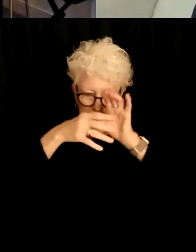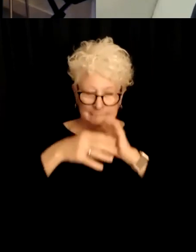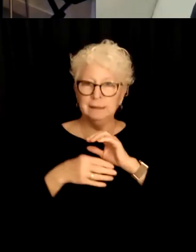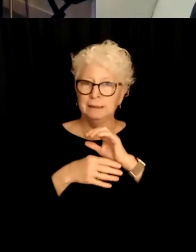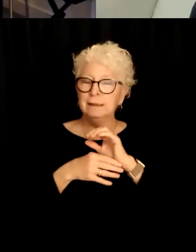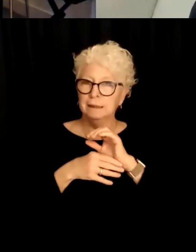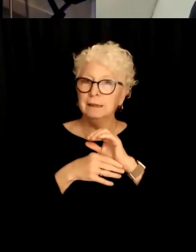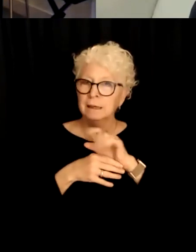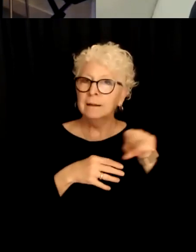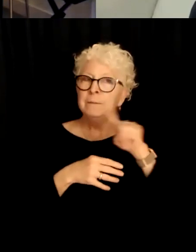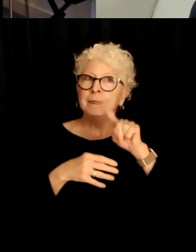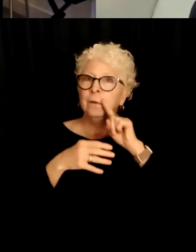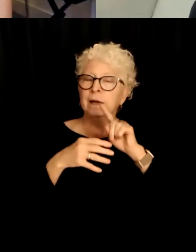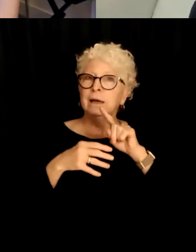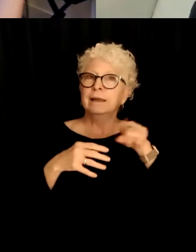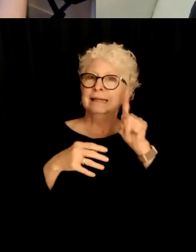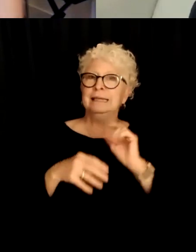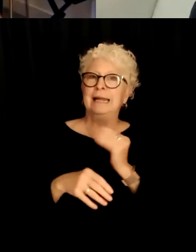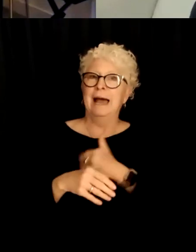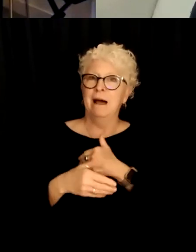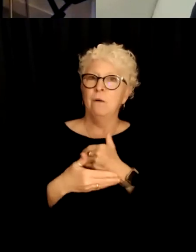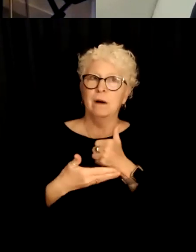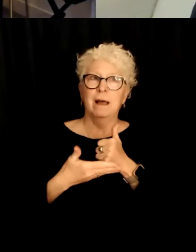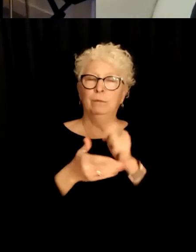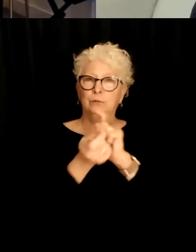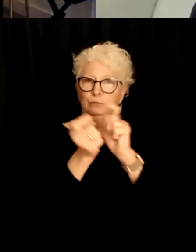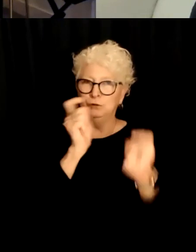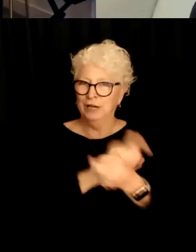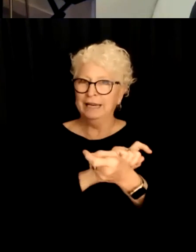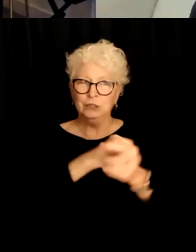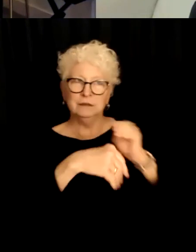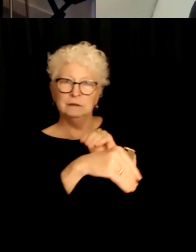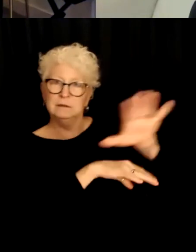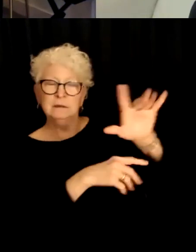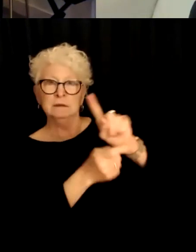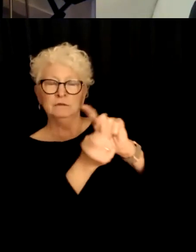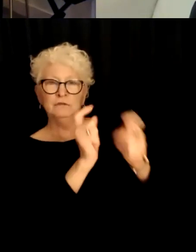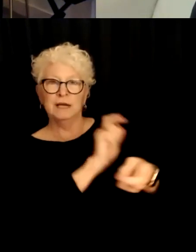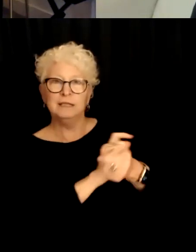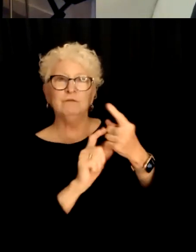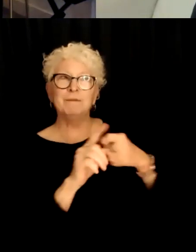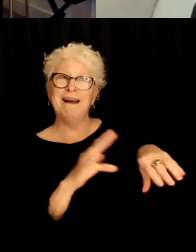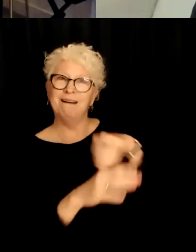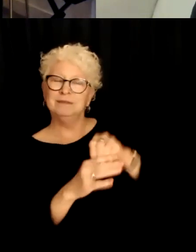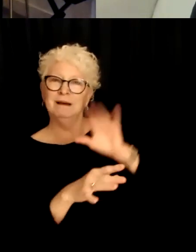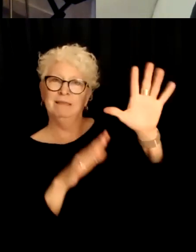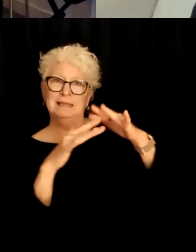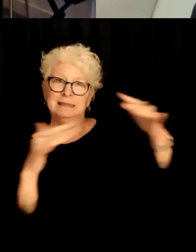to change it, but I think the vision has to come from outside. And I think it has to be something that we